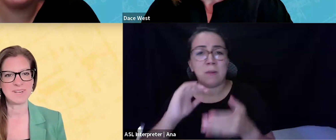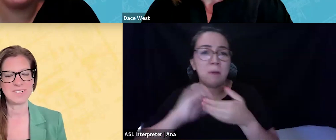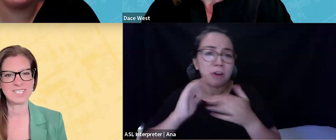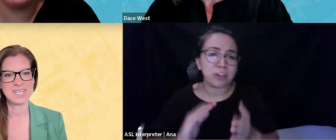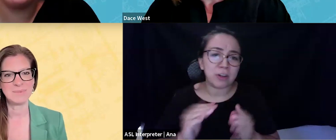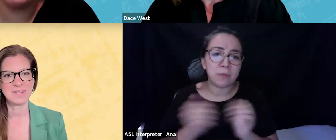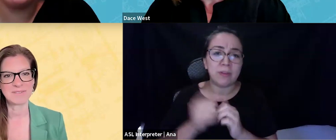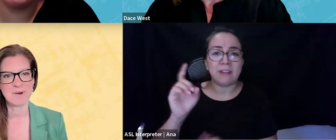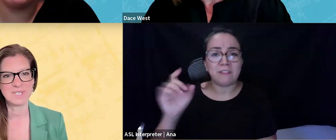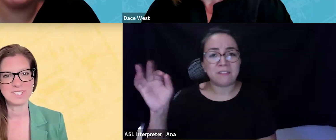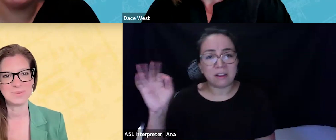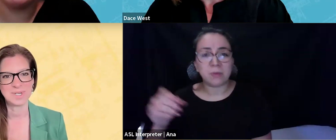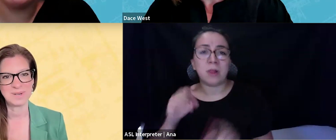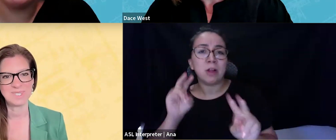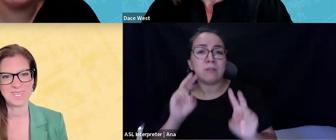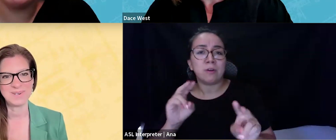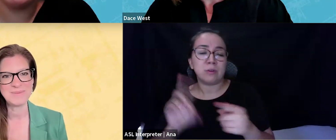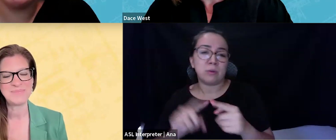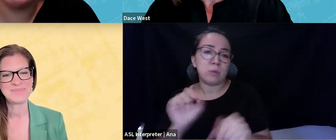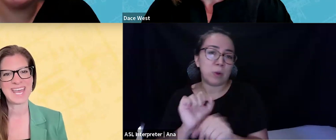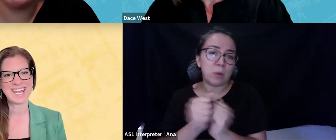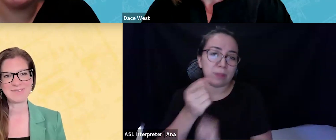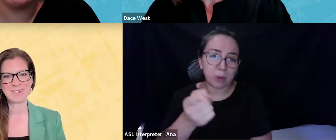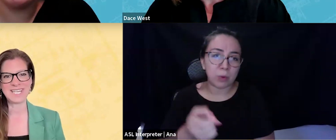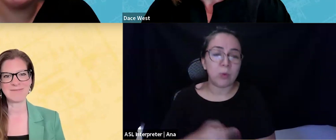the Denver Foundation. We look forward to working with you,